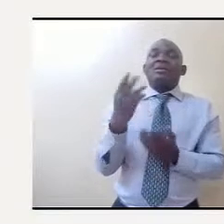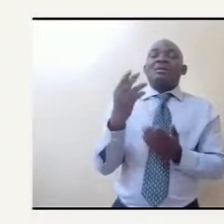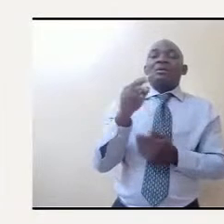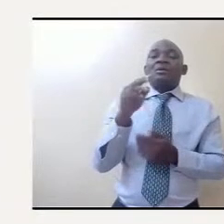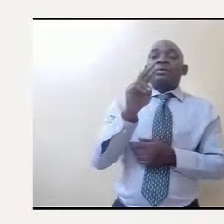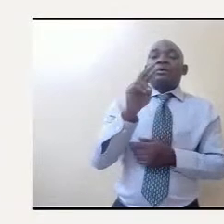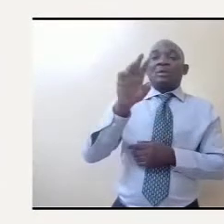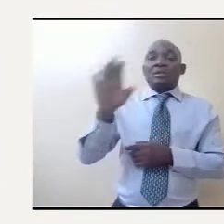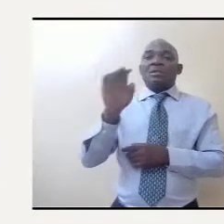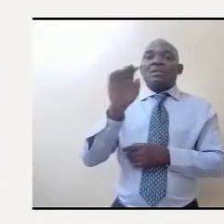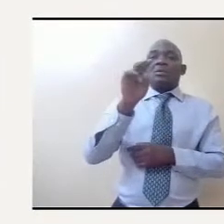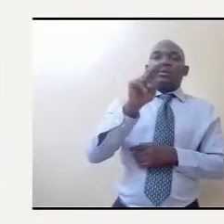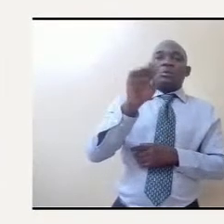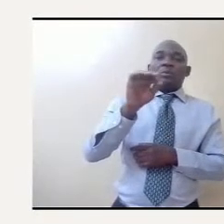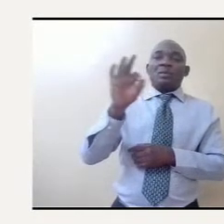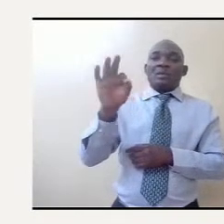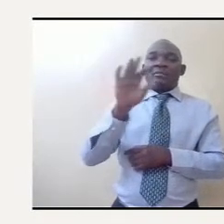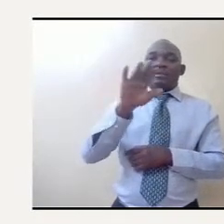our WhatsApp line on